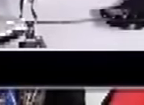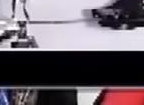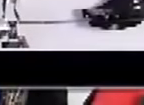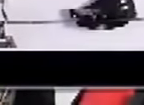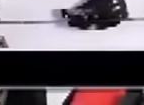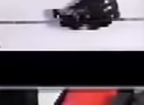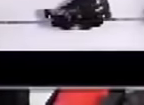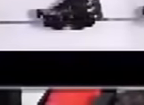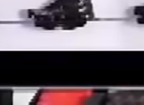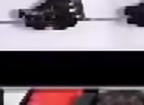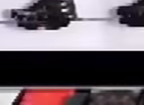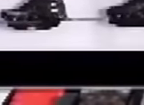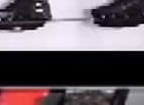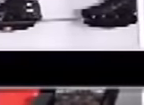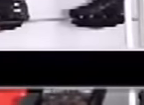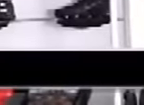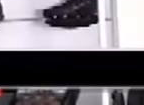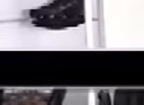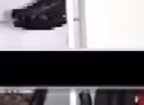295-3411 or